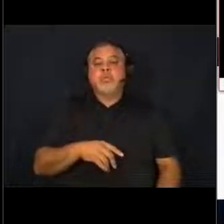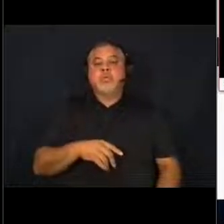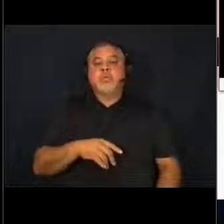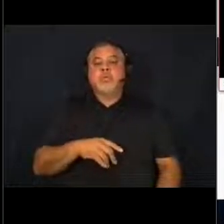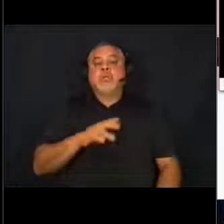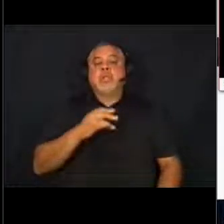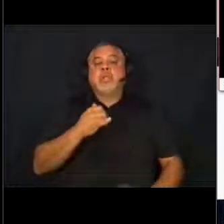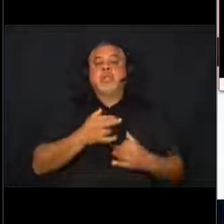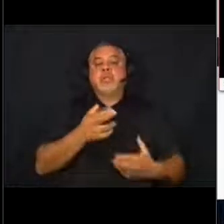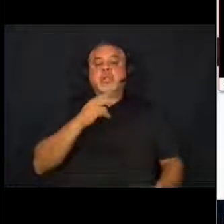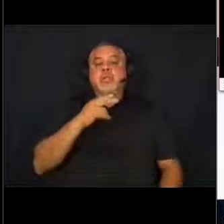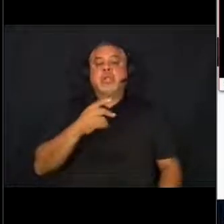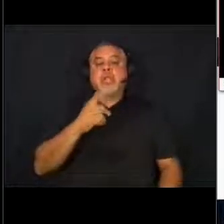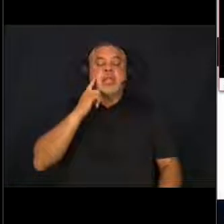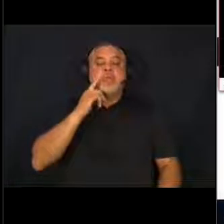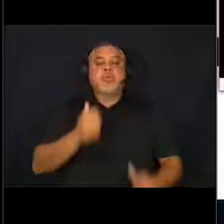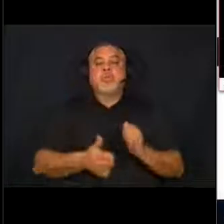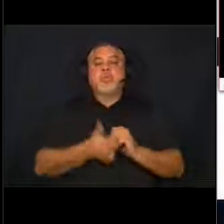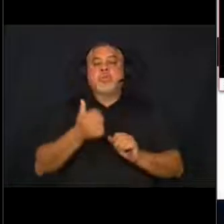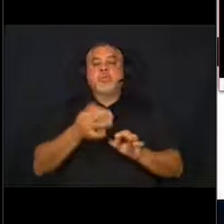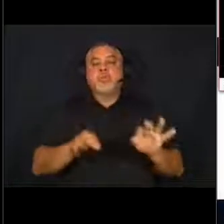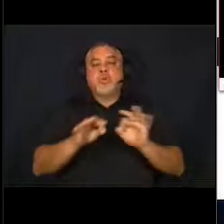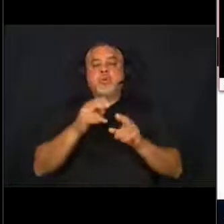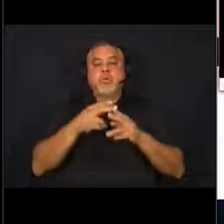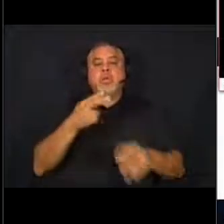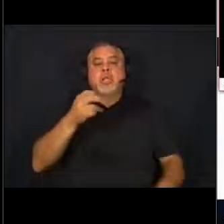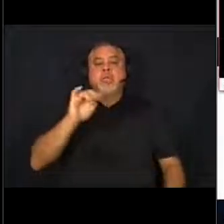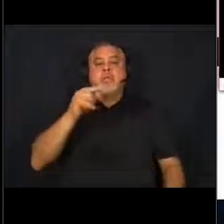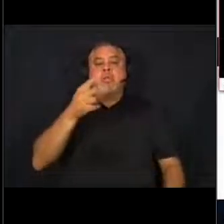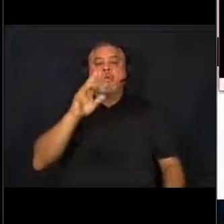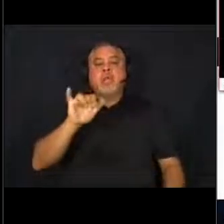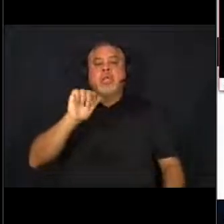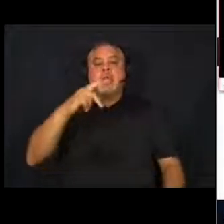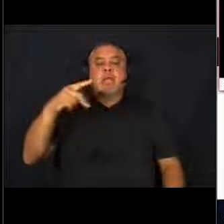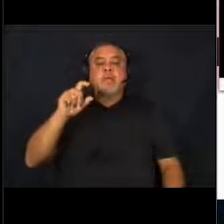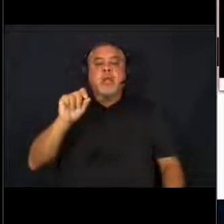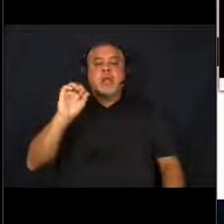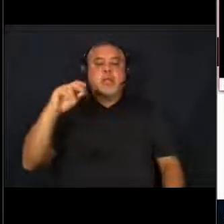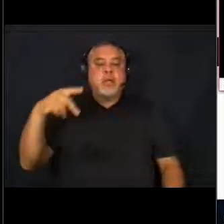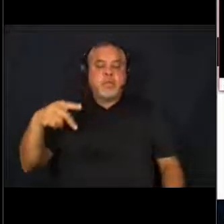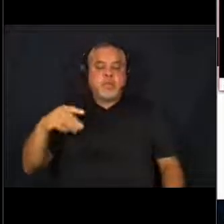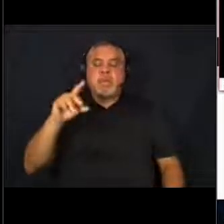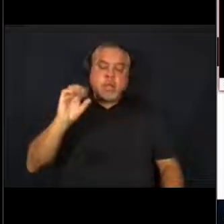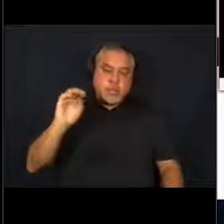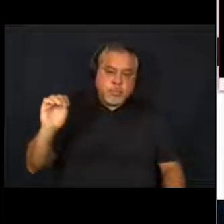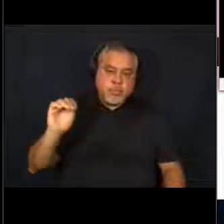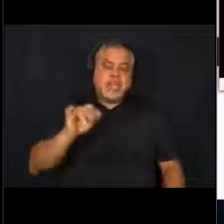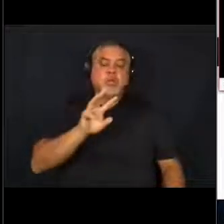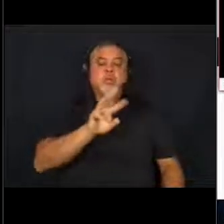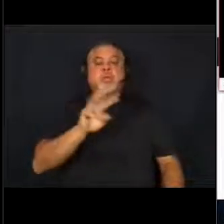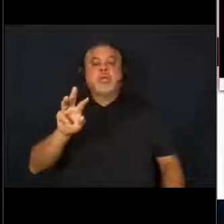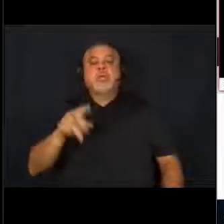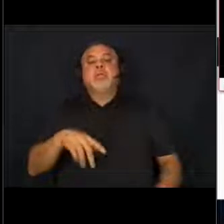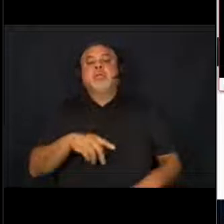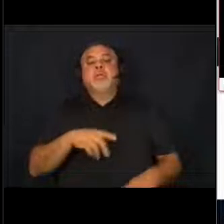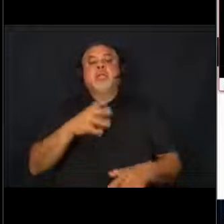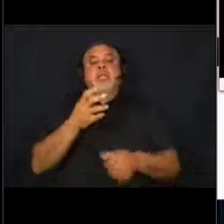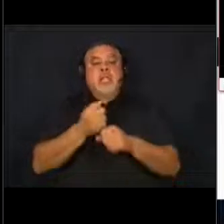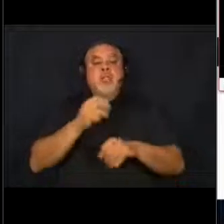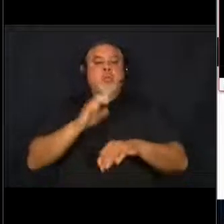resource is, I think, one of the most important. It's called the HemingwayApp.com. It's a website. You can get to it on